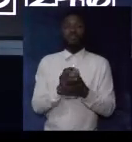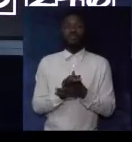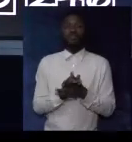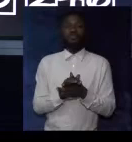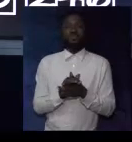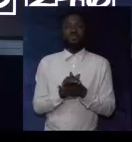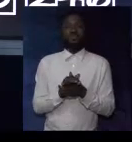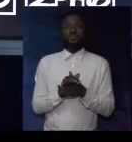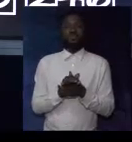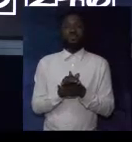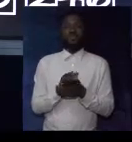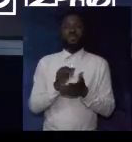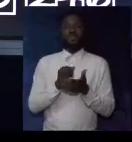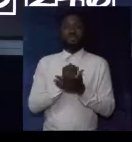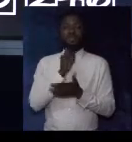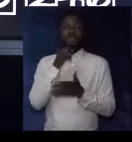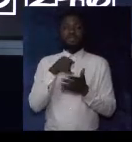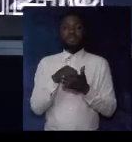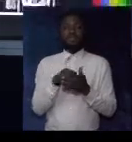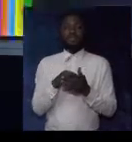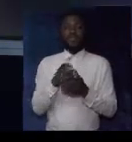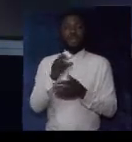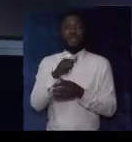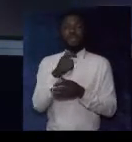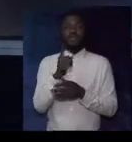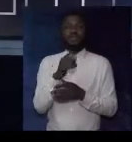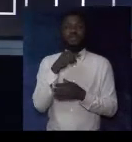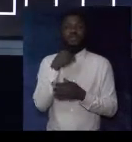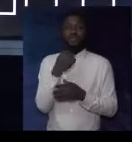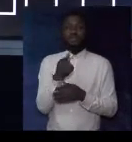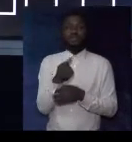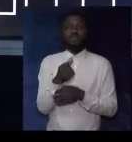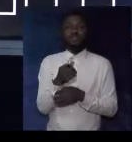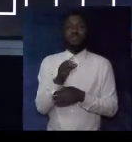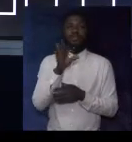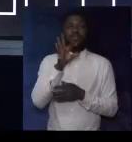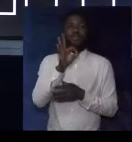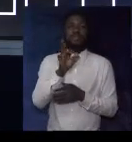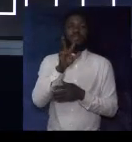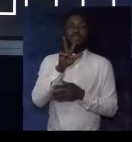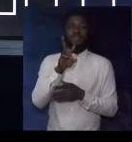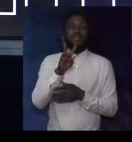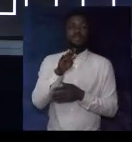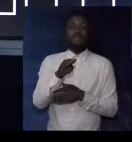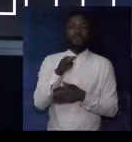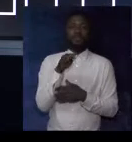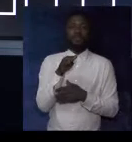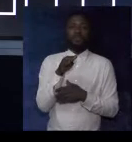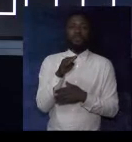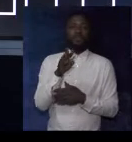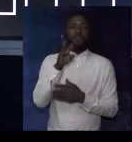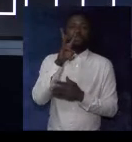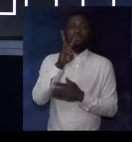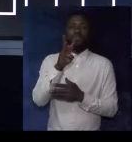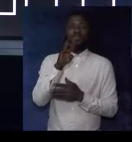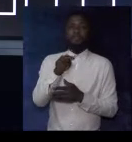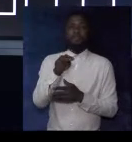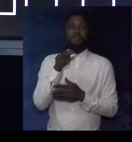you. That is it. The next one says 936 billion